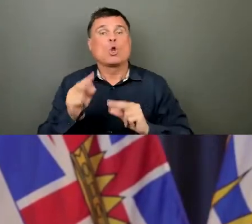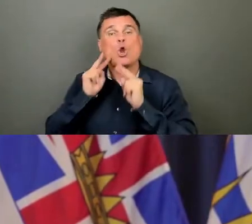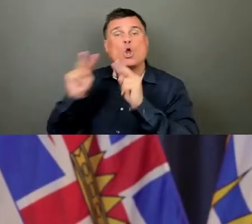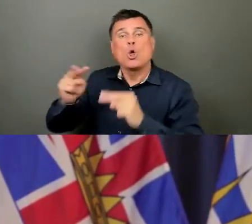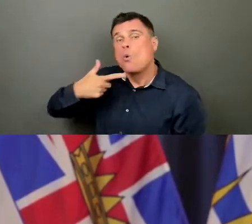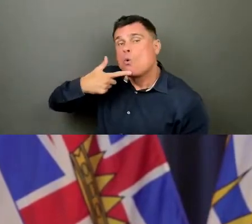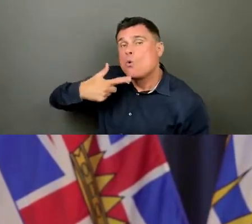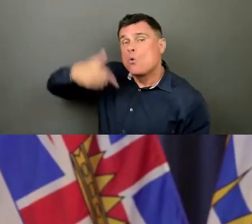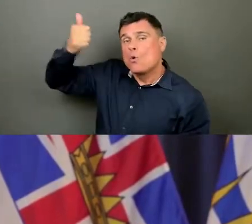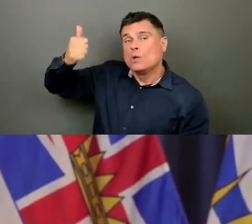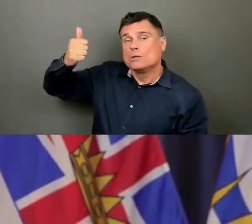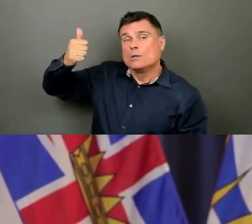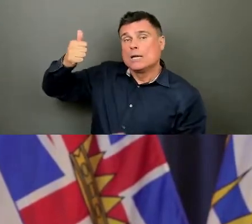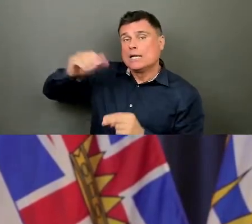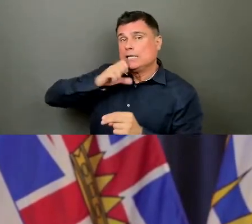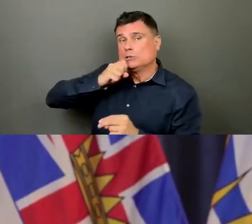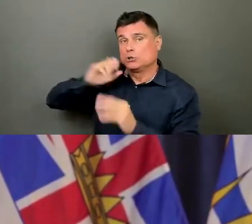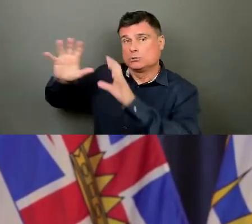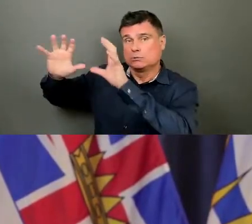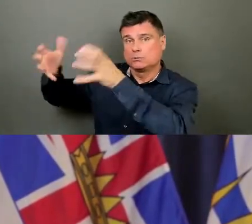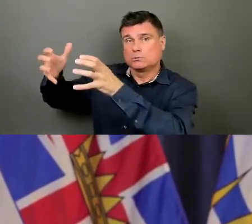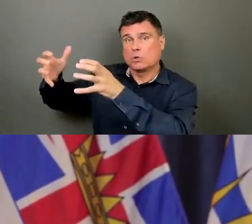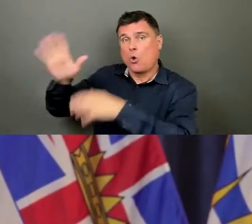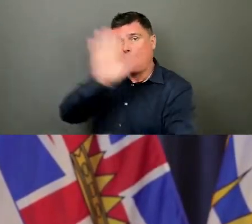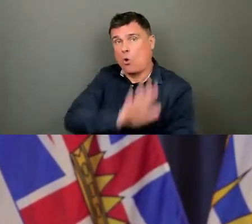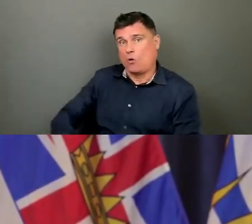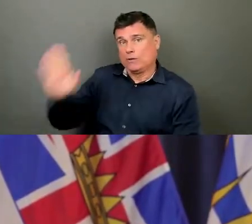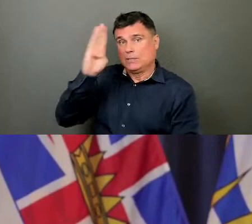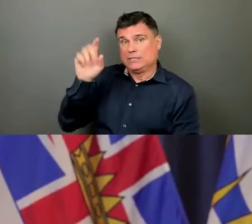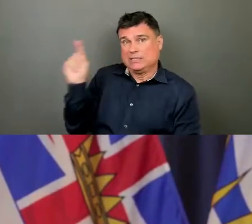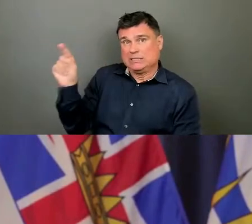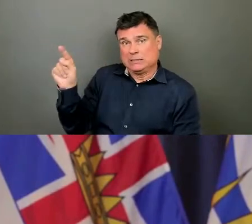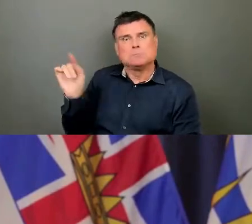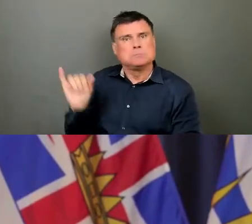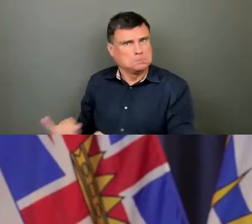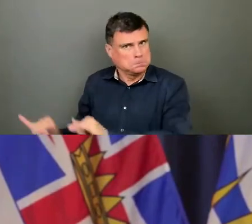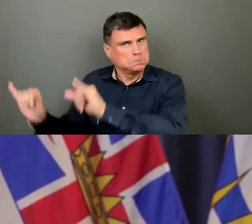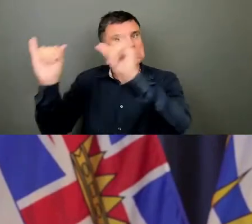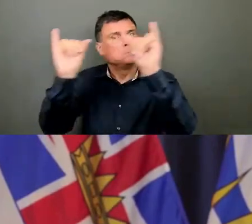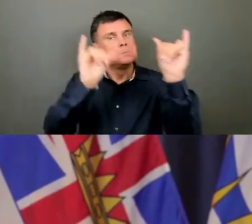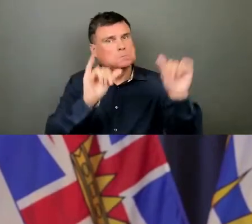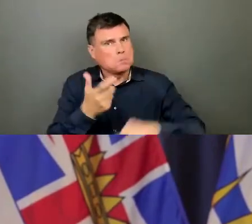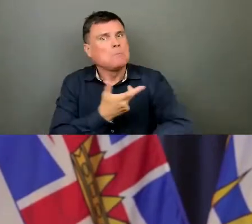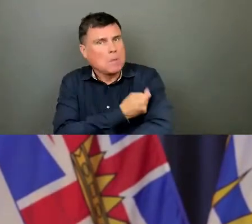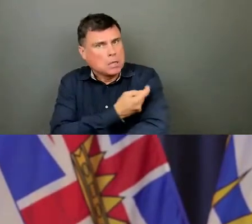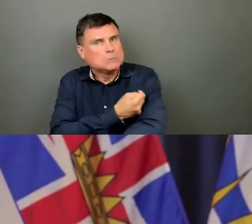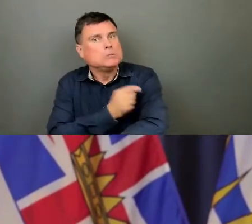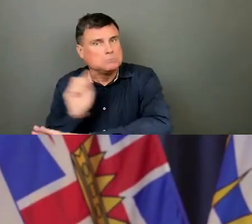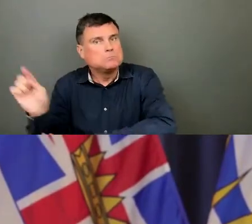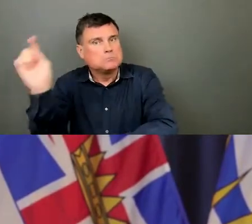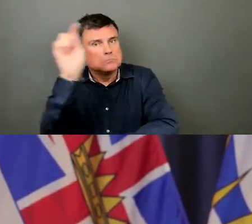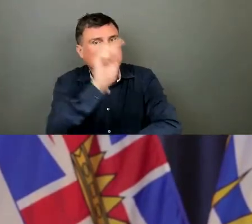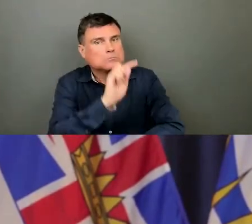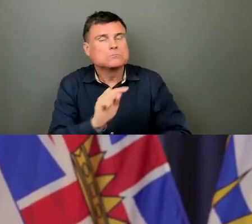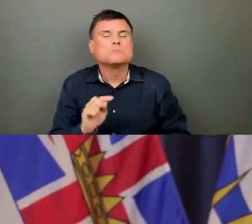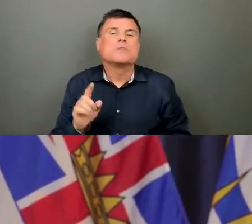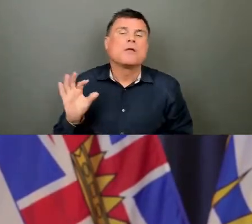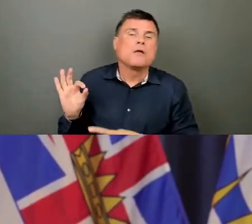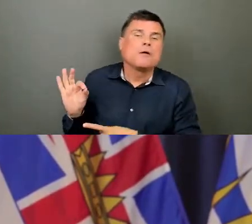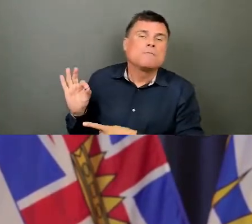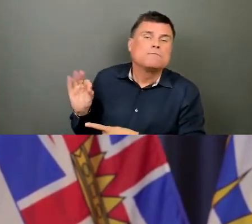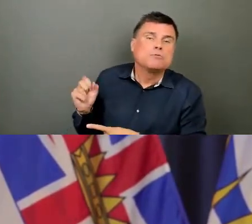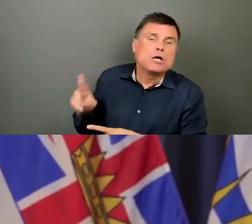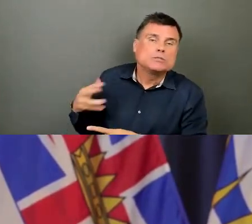pretty consistent throughout the country, throughout the province. There is a difference between, for example, Fraser Health and Northern Health and Interior